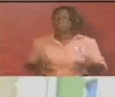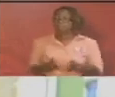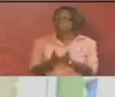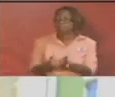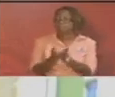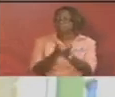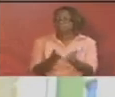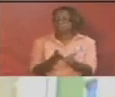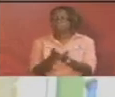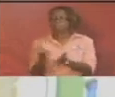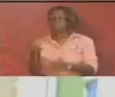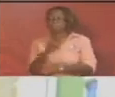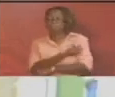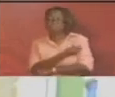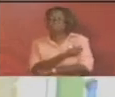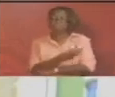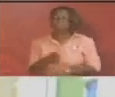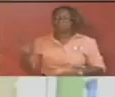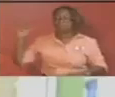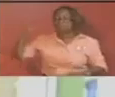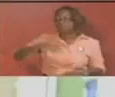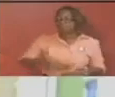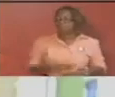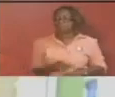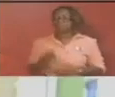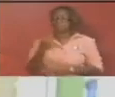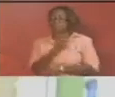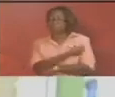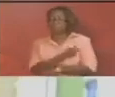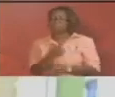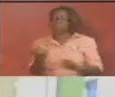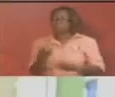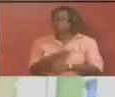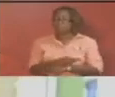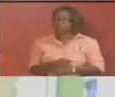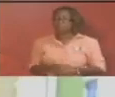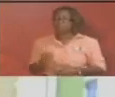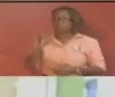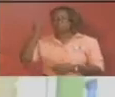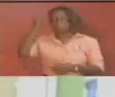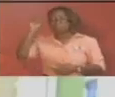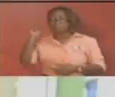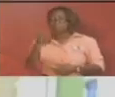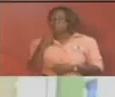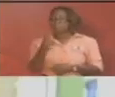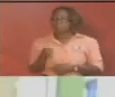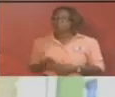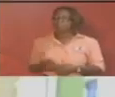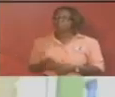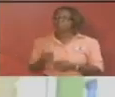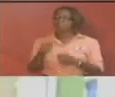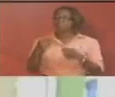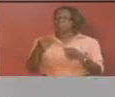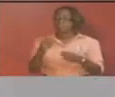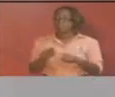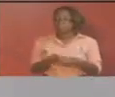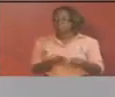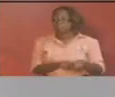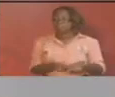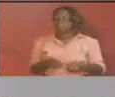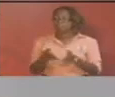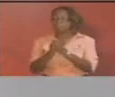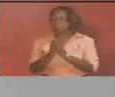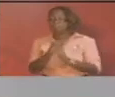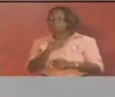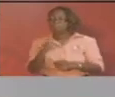matter, and also if we could have an update on the other bilateral negotiations that are ongoing, please. Yeah,